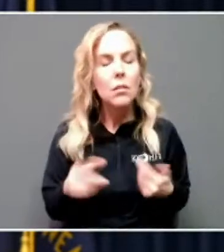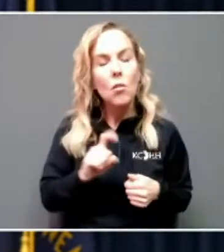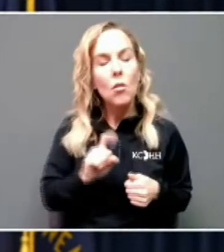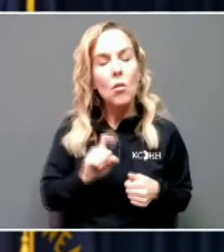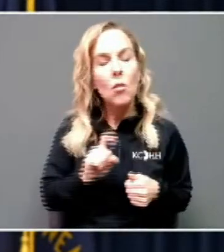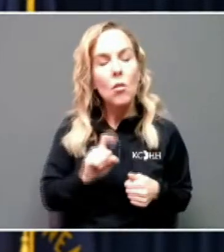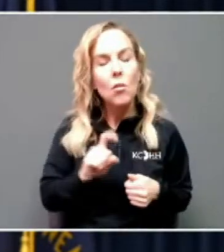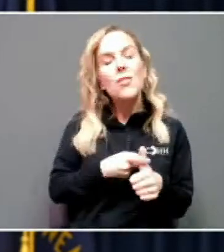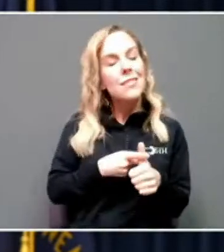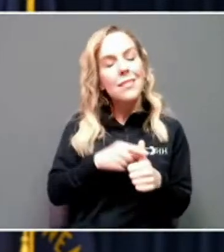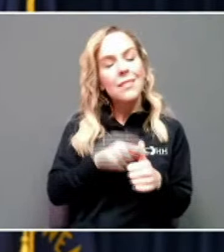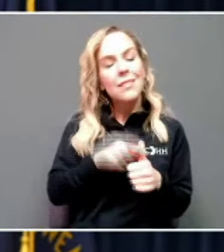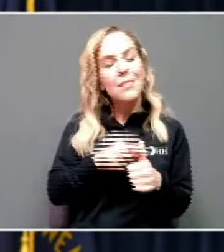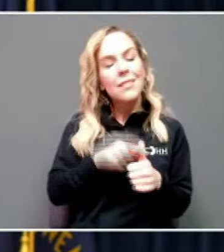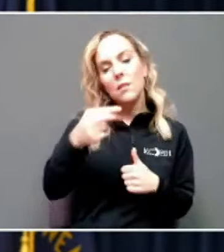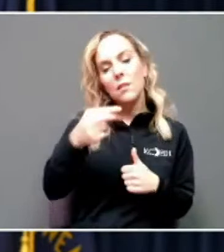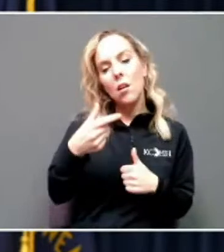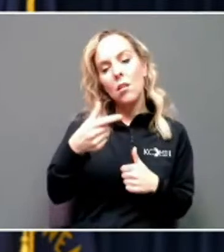long-haul COVID